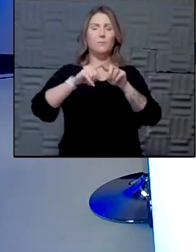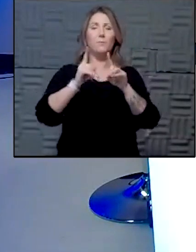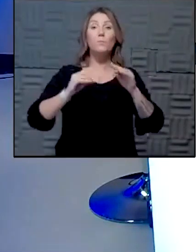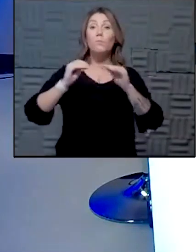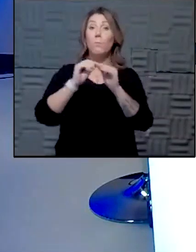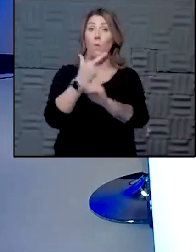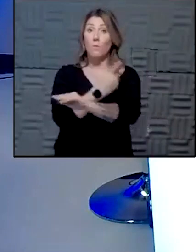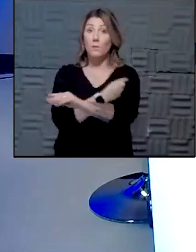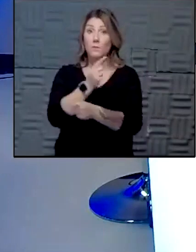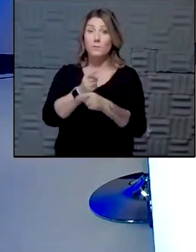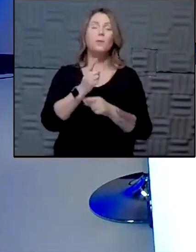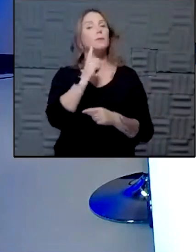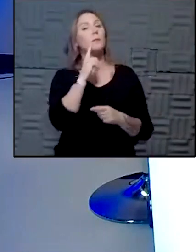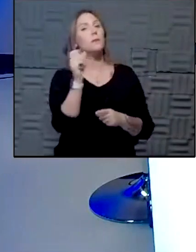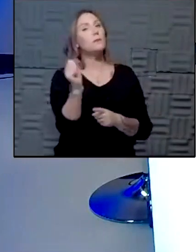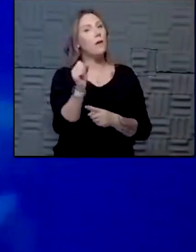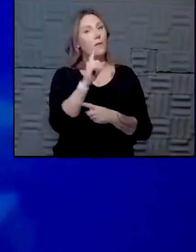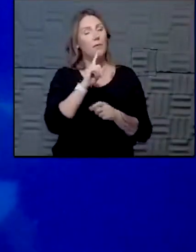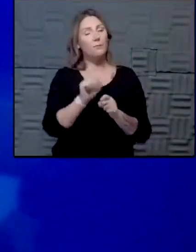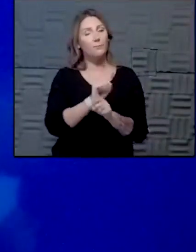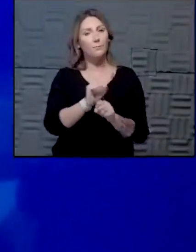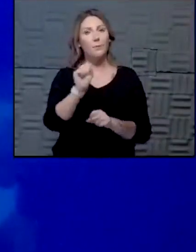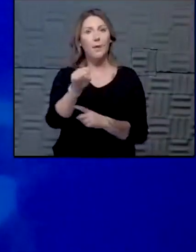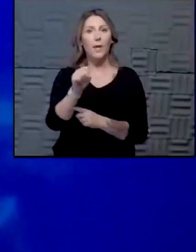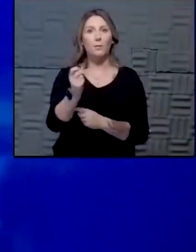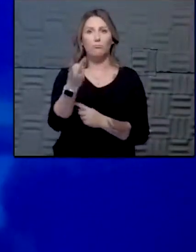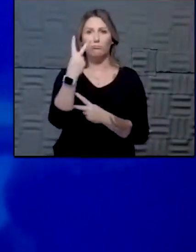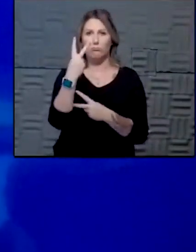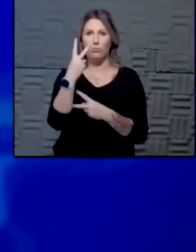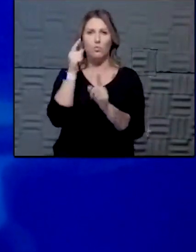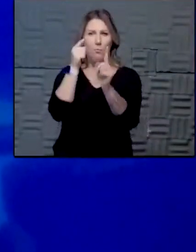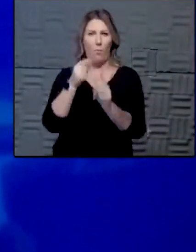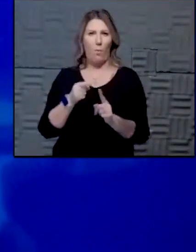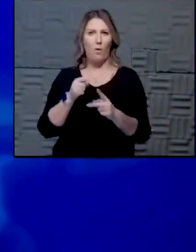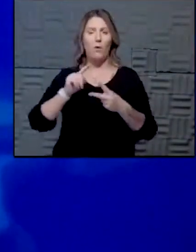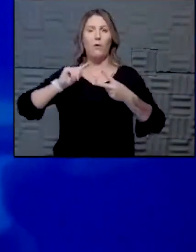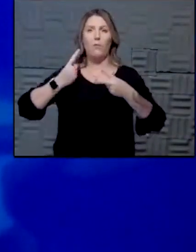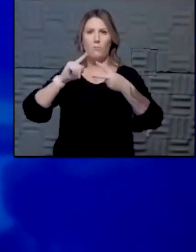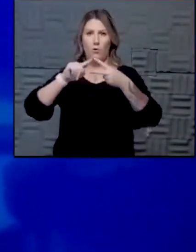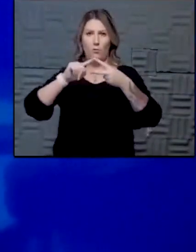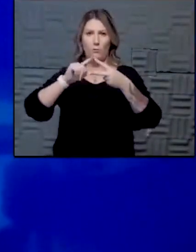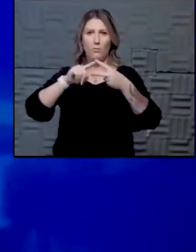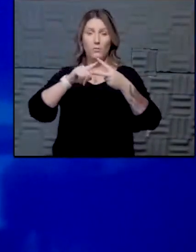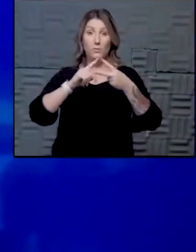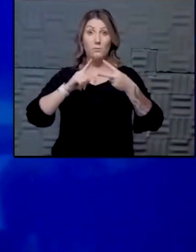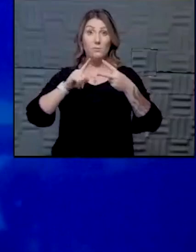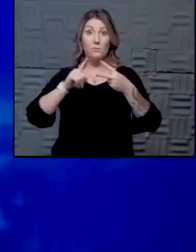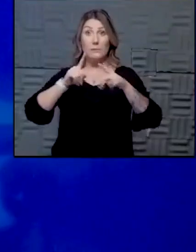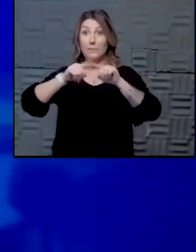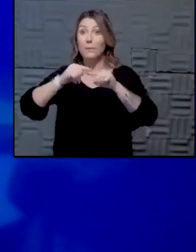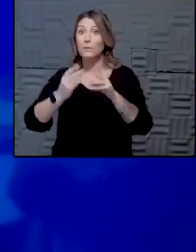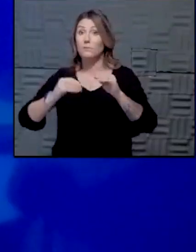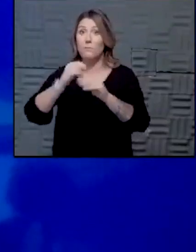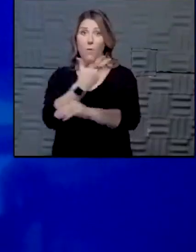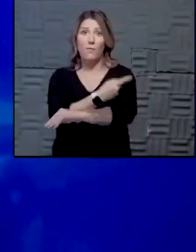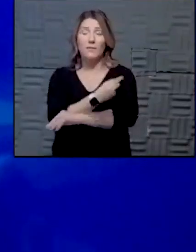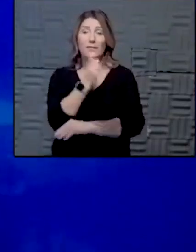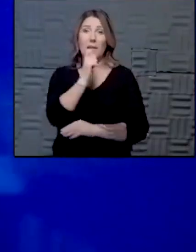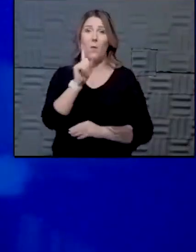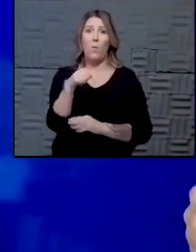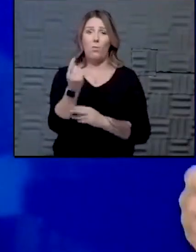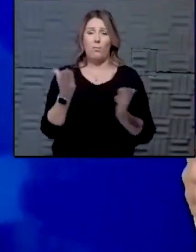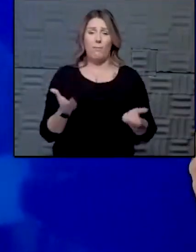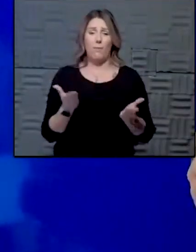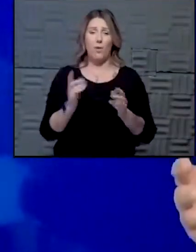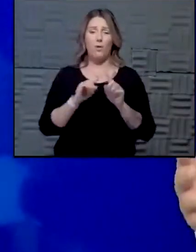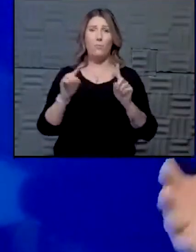vaccinations. It does, Cody, Yeah. and I think 2 points. First of all, it not only hinges on more vaccinations here, but really throughout the world. Yeah. Here's